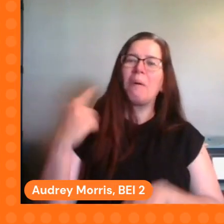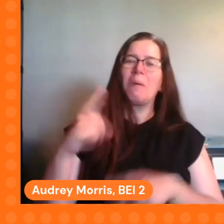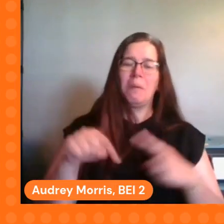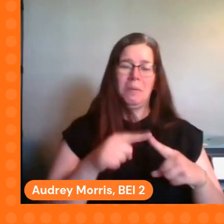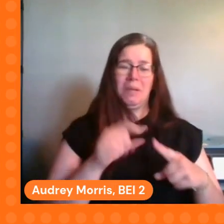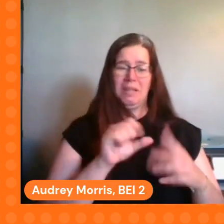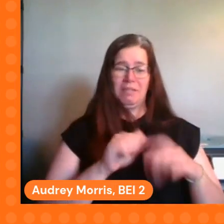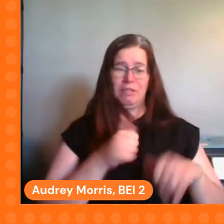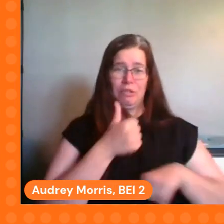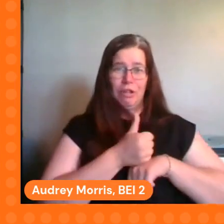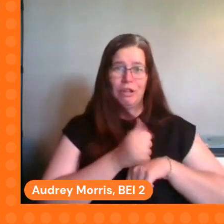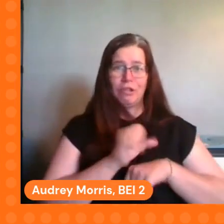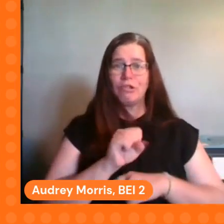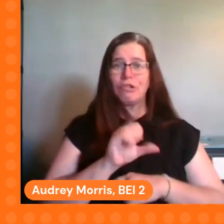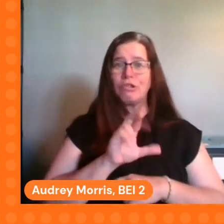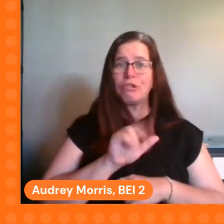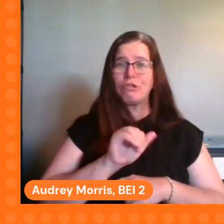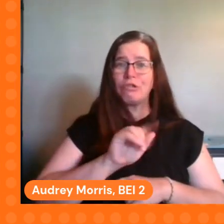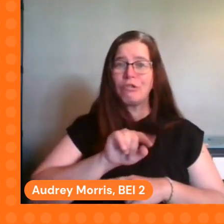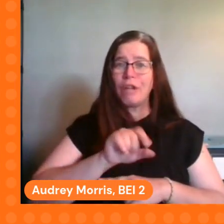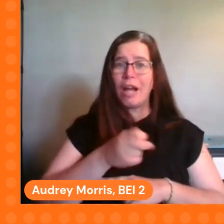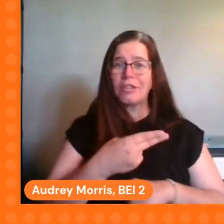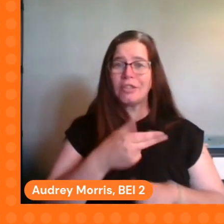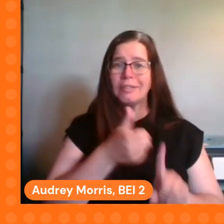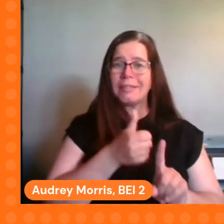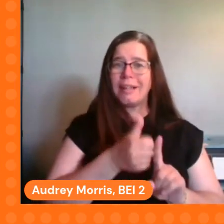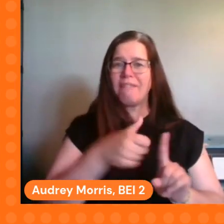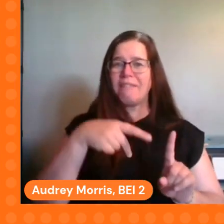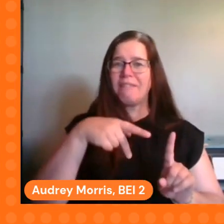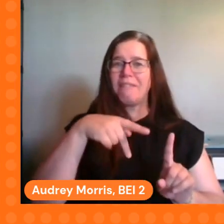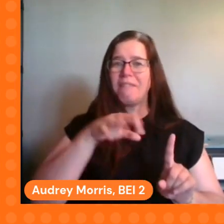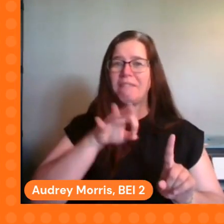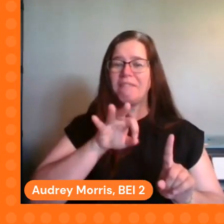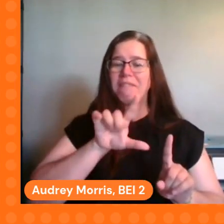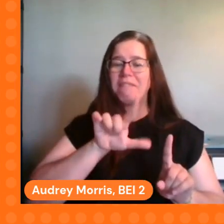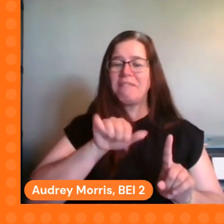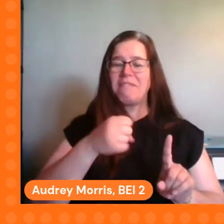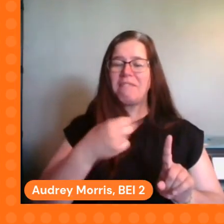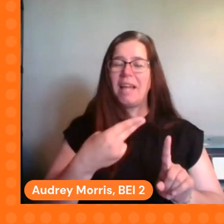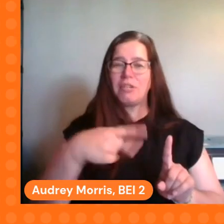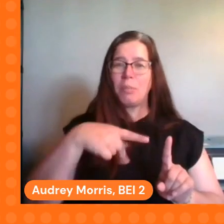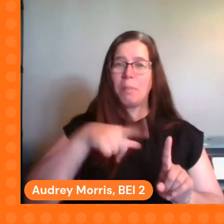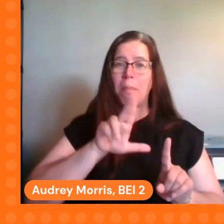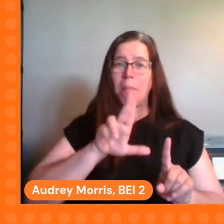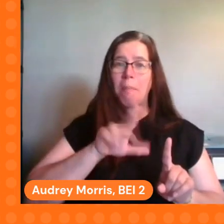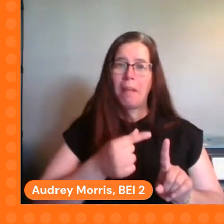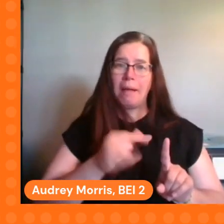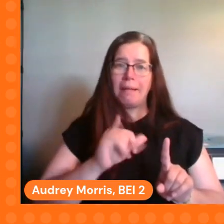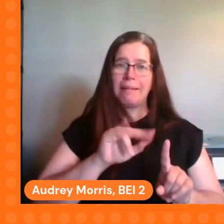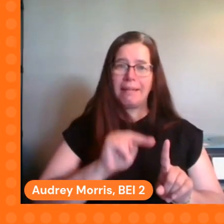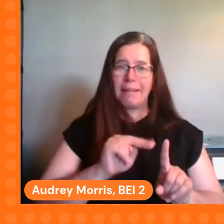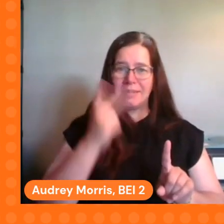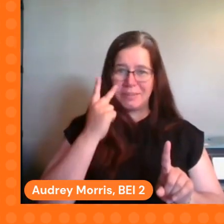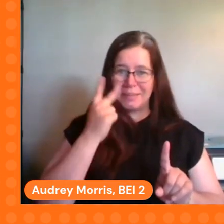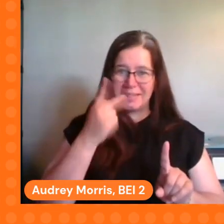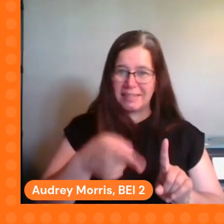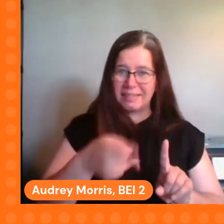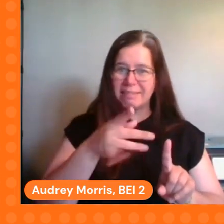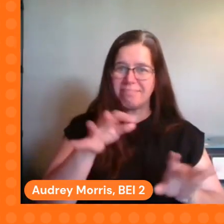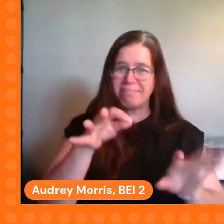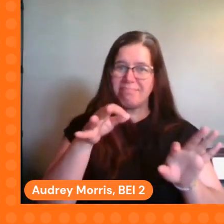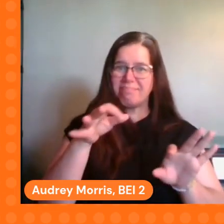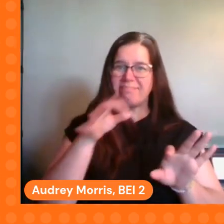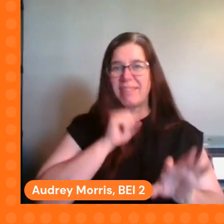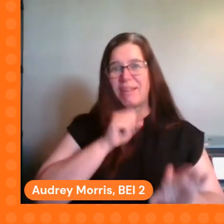a Flash plugin. And I'm sort of showing my age of describing Scratch, as you can see in this screenshot here of what it used to look